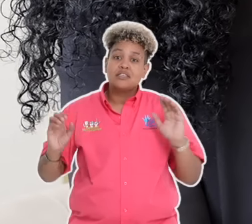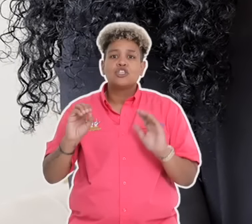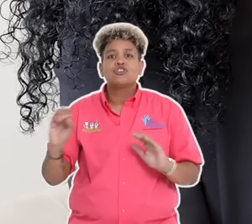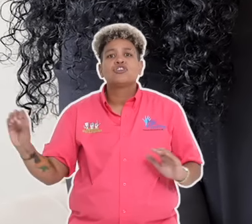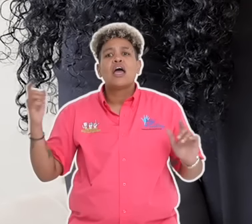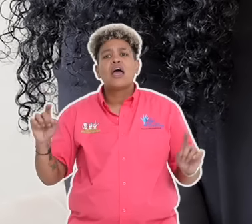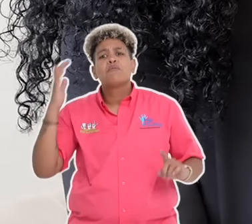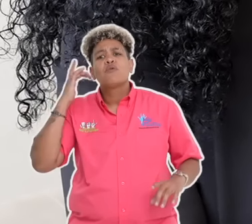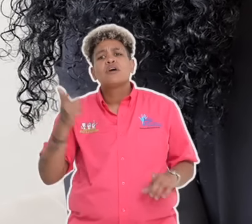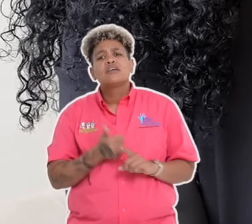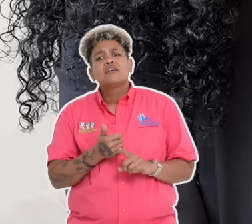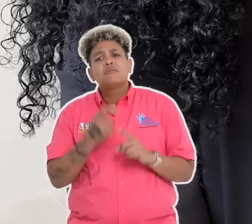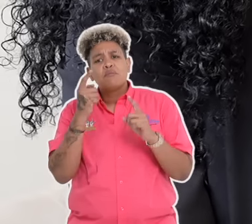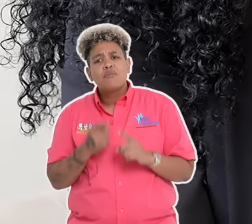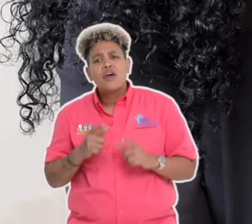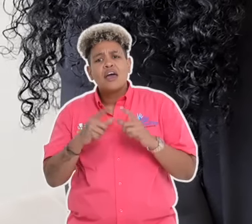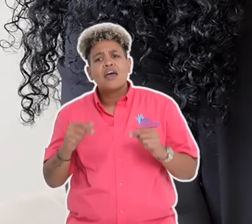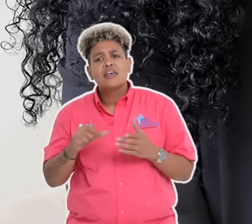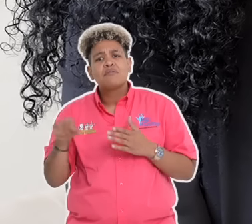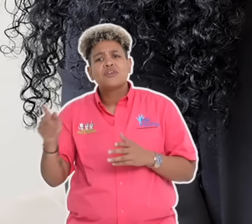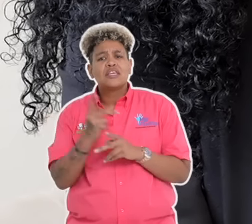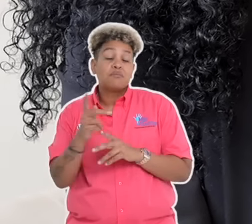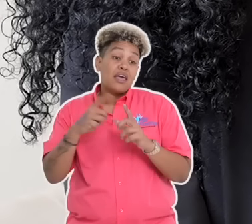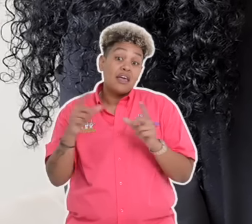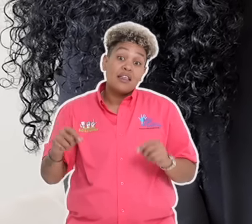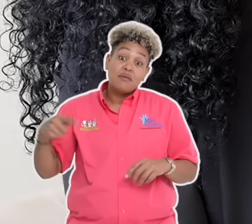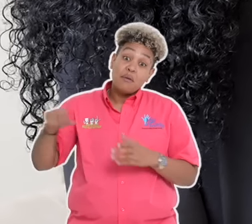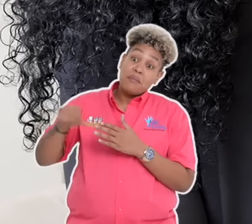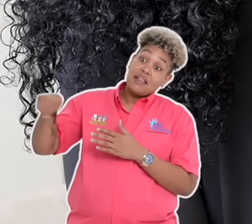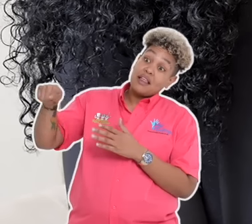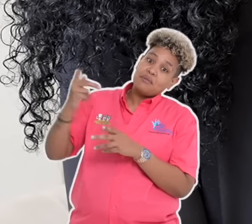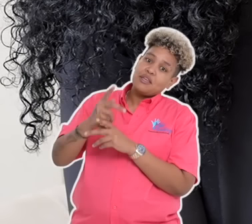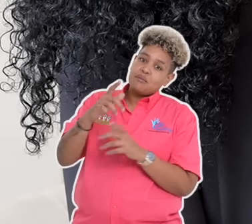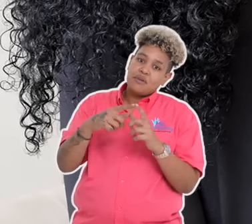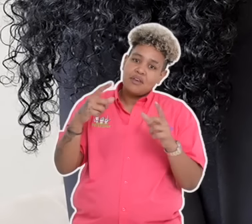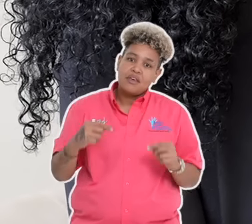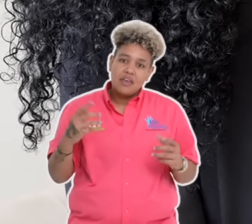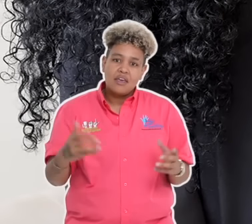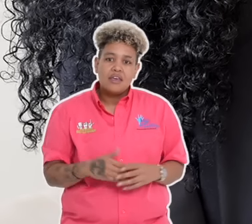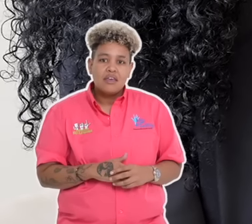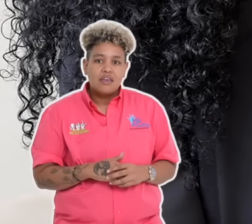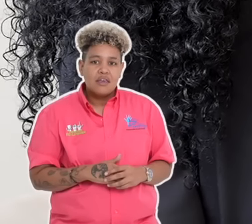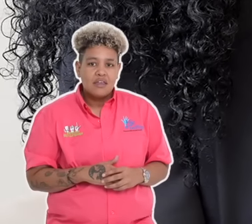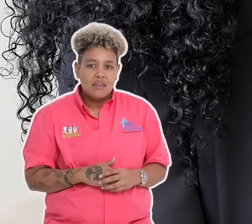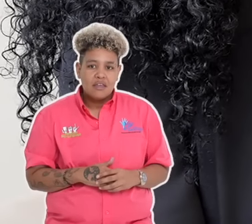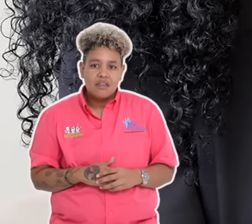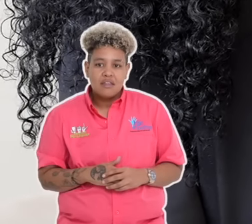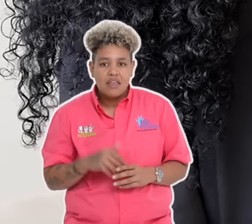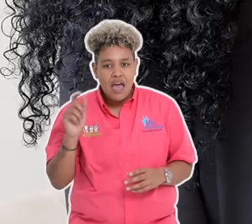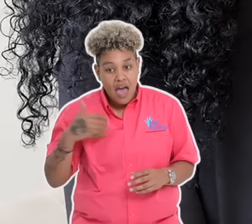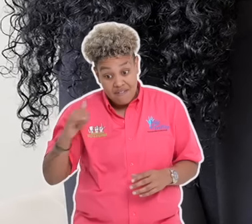it. Because if it's a points card, they're paying you to keep their card versus you paying them to keep their card. And